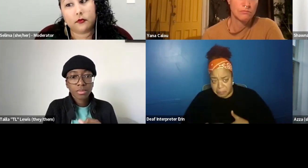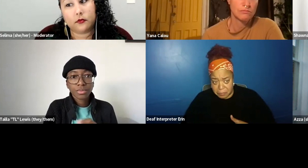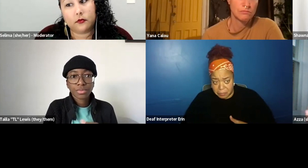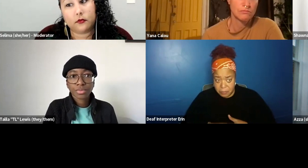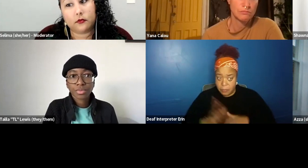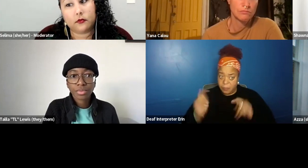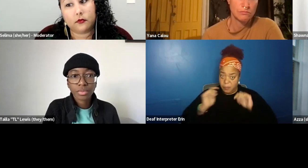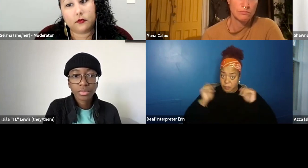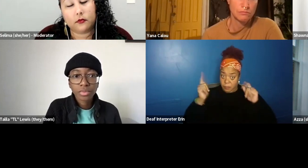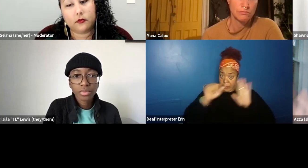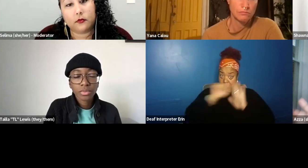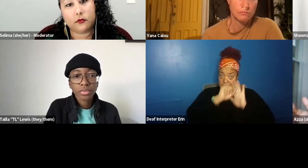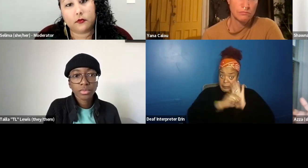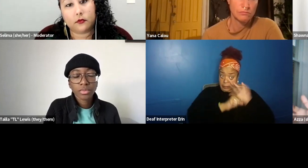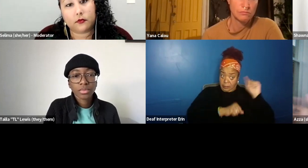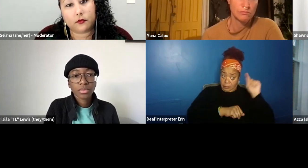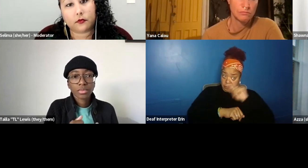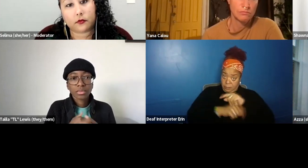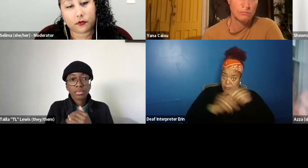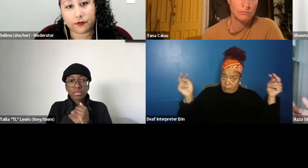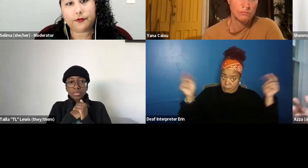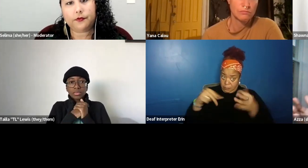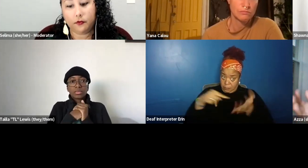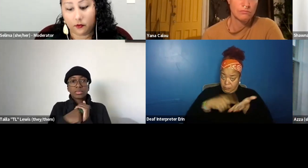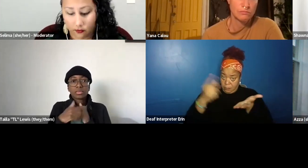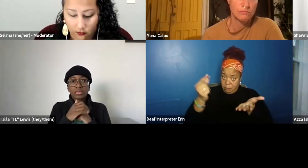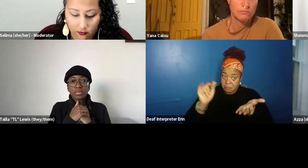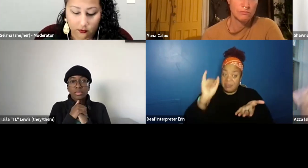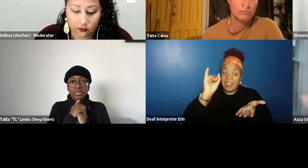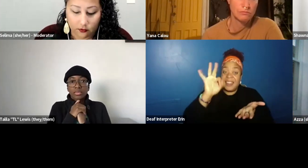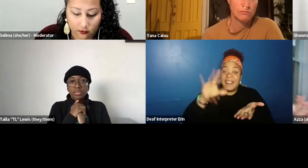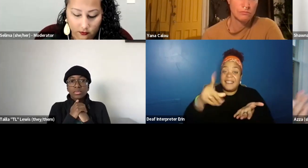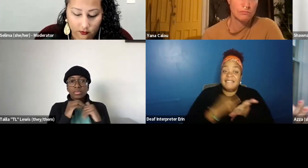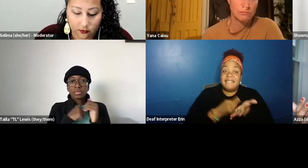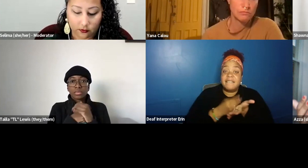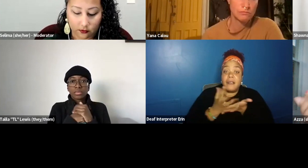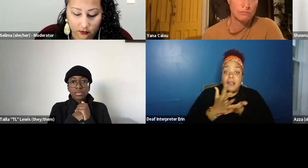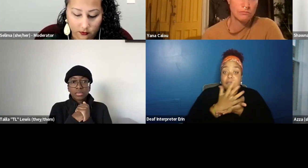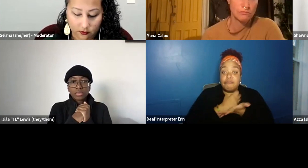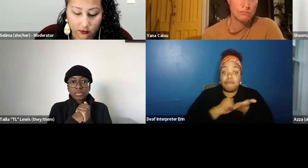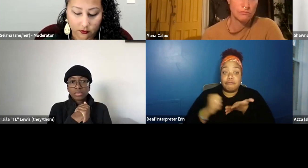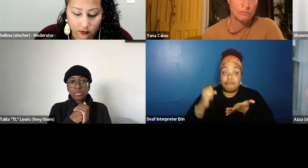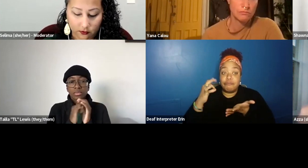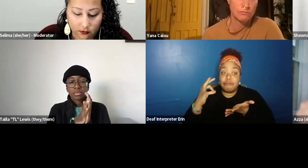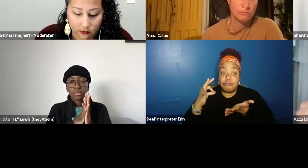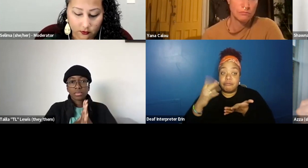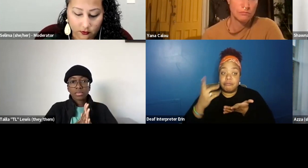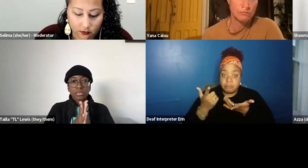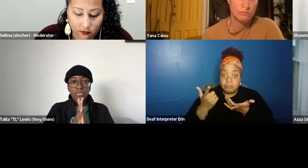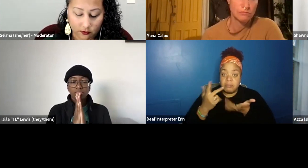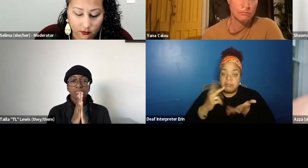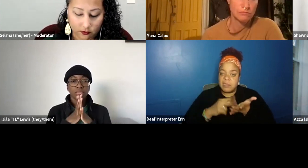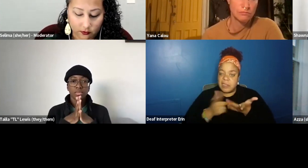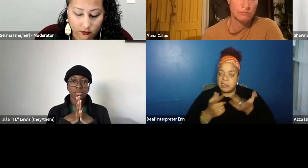concerned about is accumulation of capital. What is the capital? What is going to serve the interest of capital? If it can be served